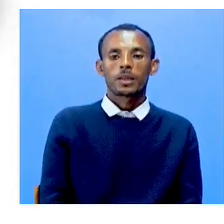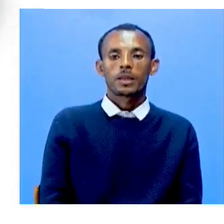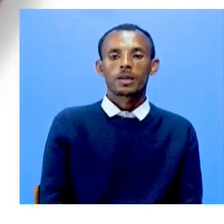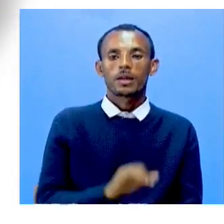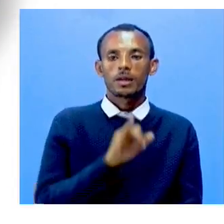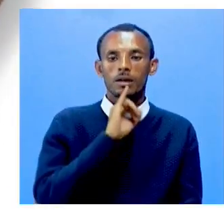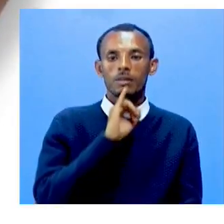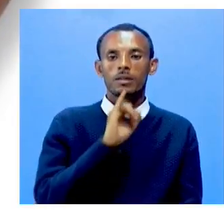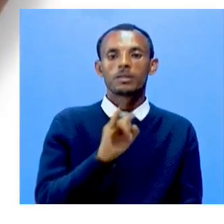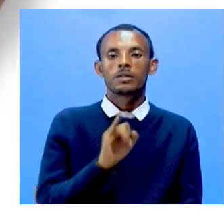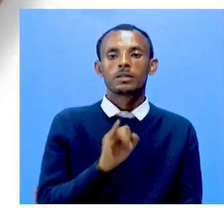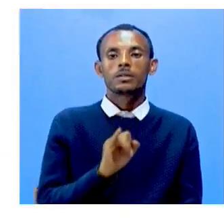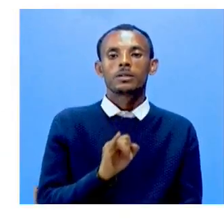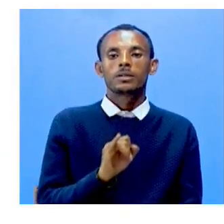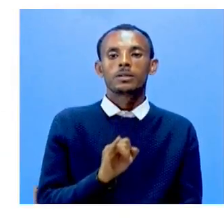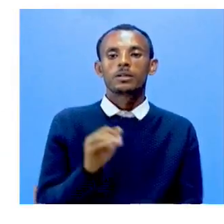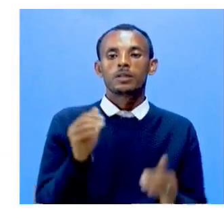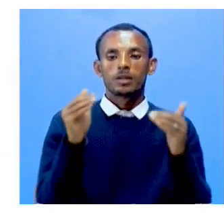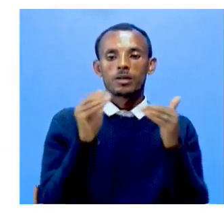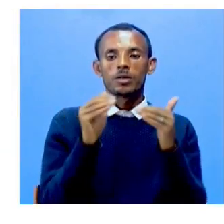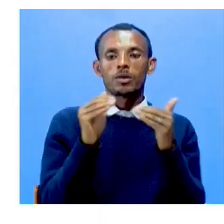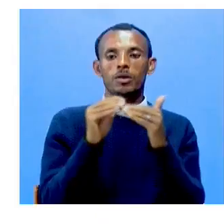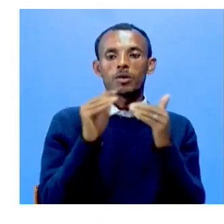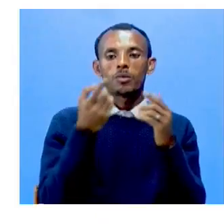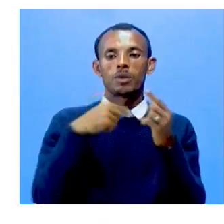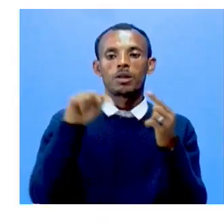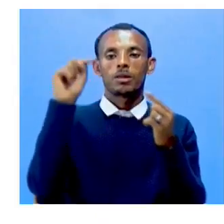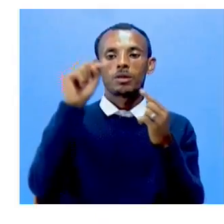is equal to